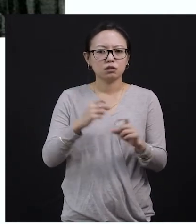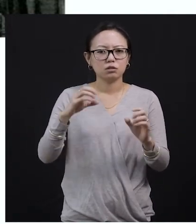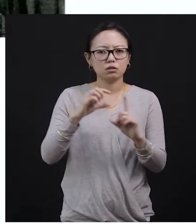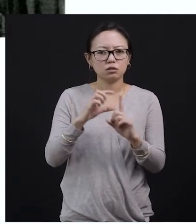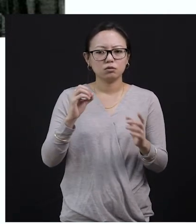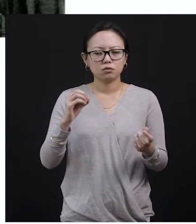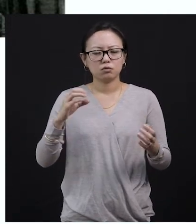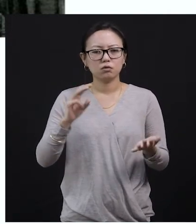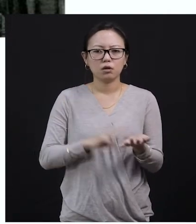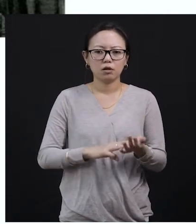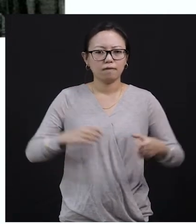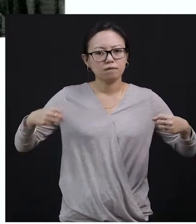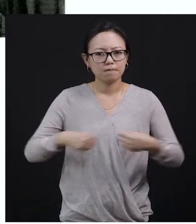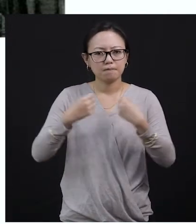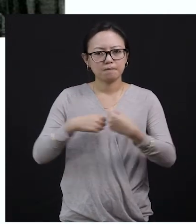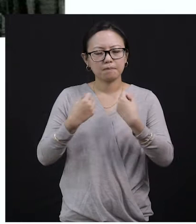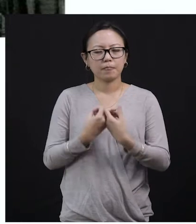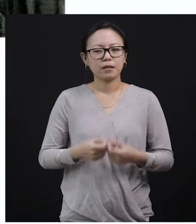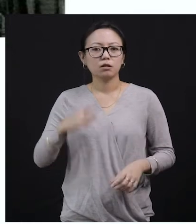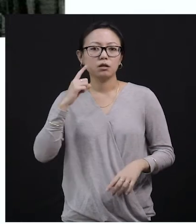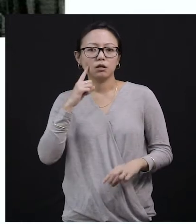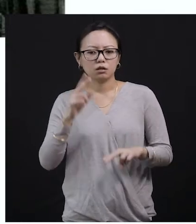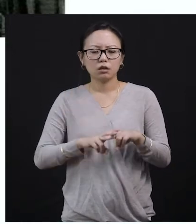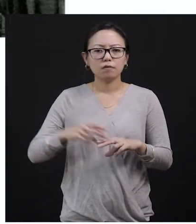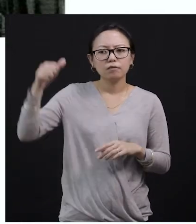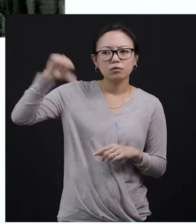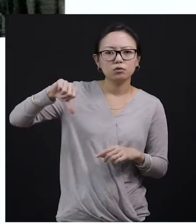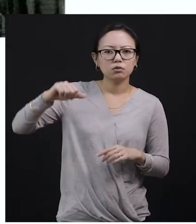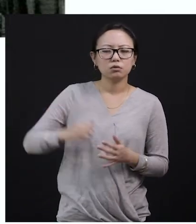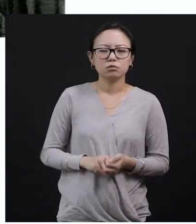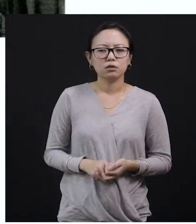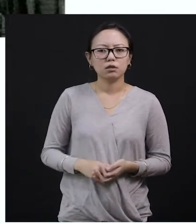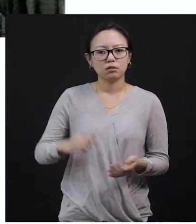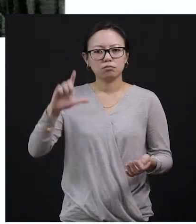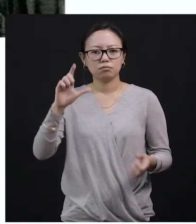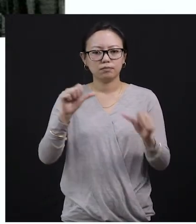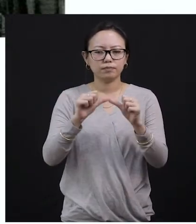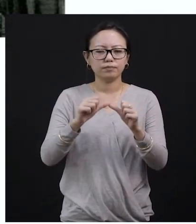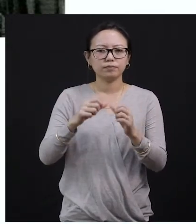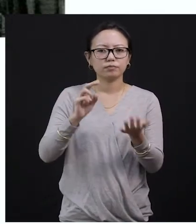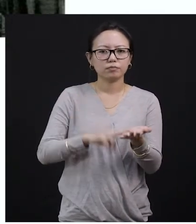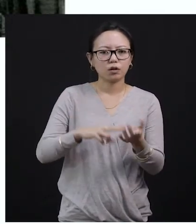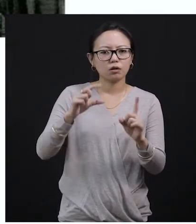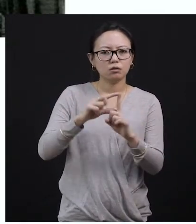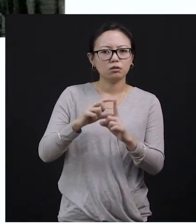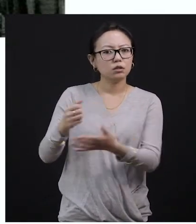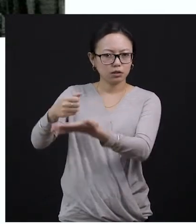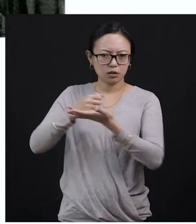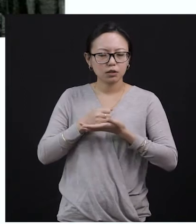surrender their land to Magadha. In that way, Magadha increased and became a very